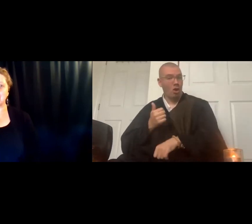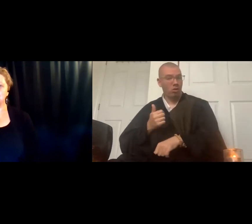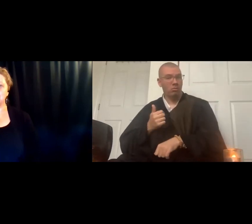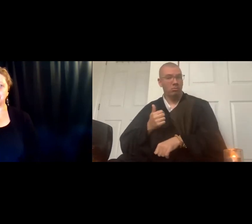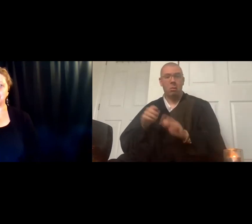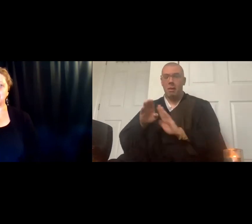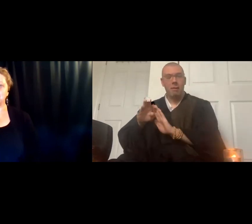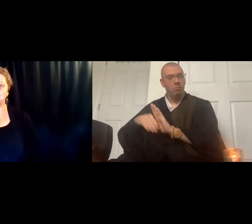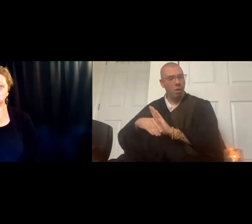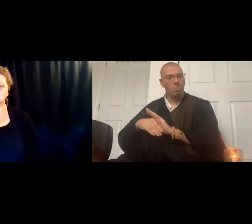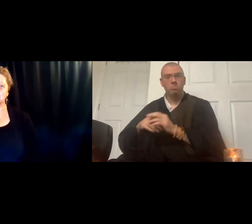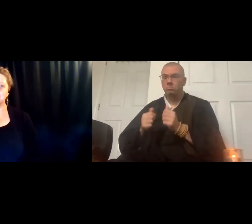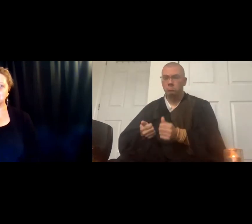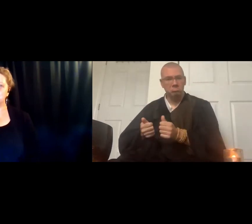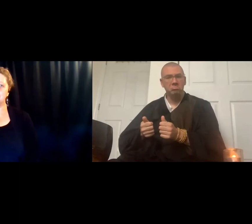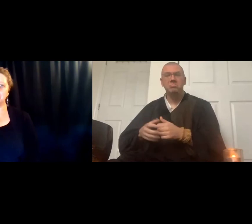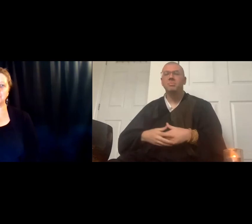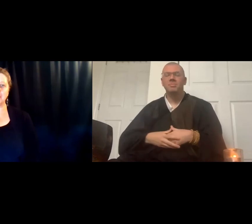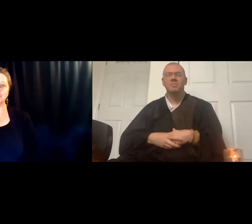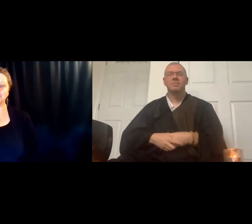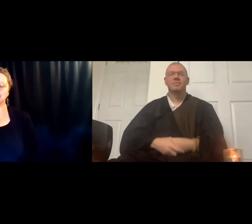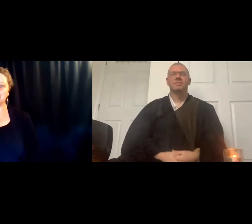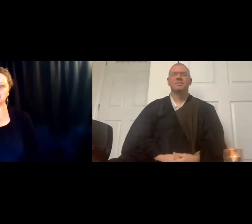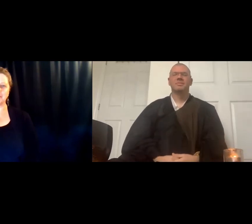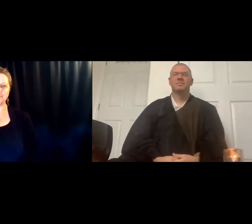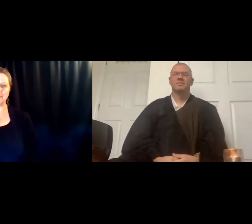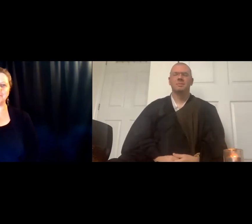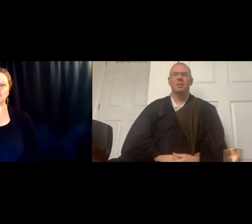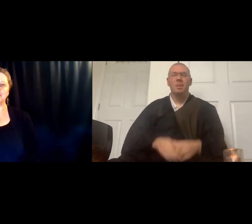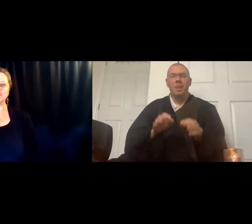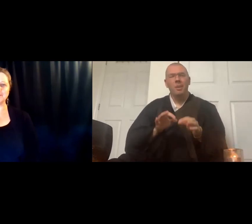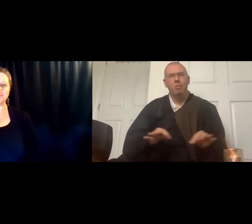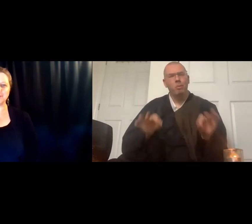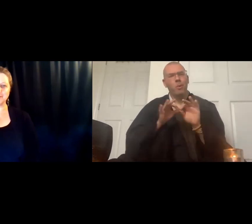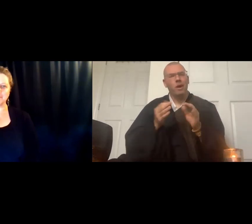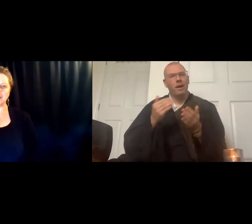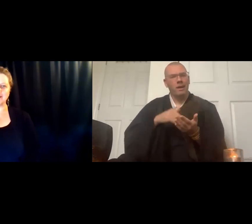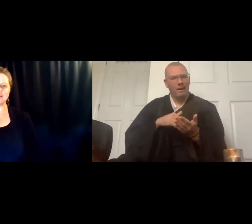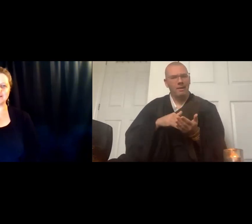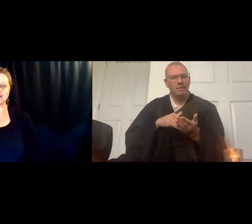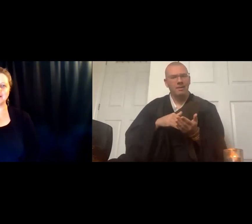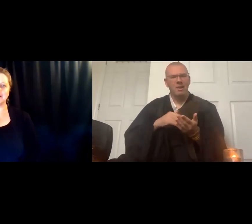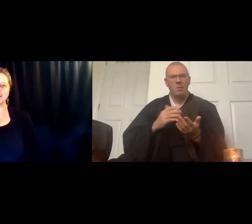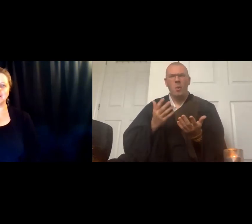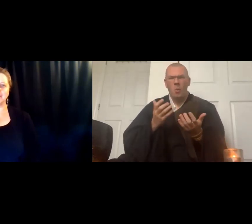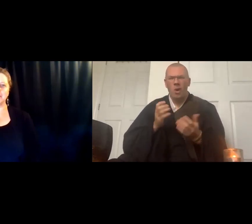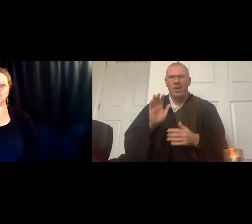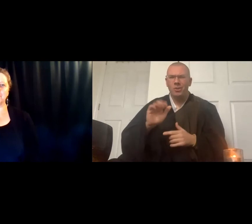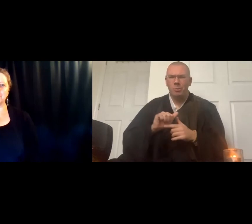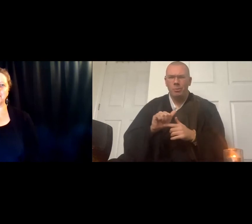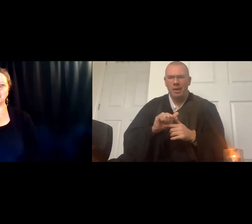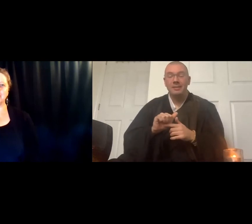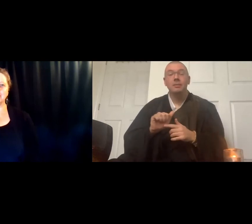period of time, maybe 5 minutes. Maybe you want to use it for longer. Maybe you want to use it for 30 minutes.